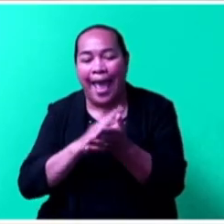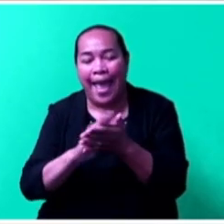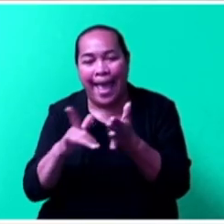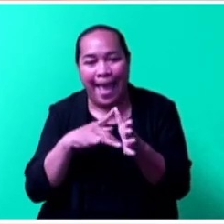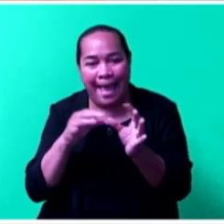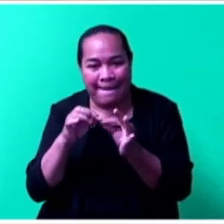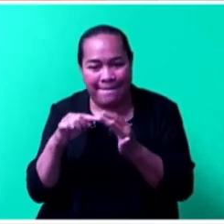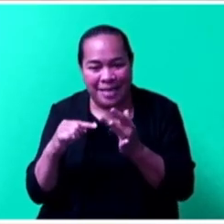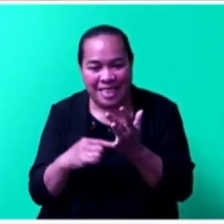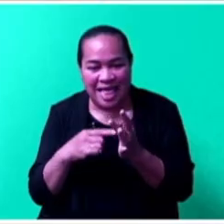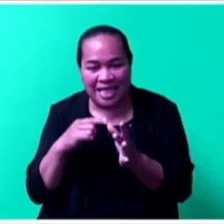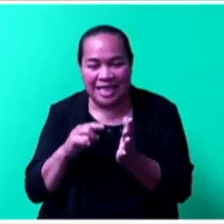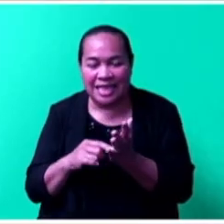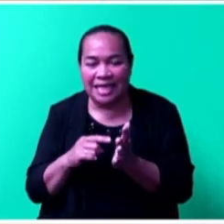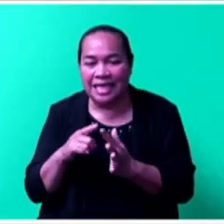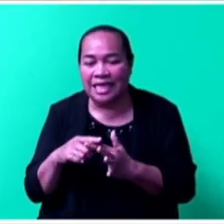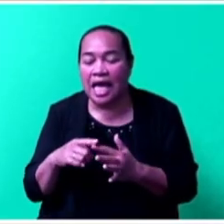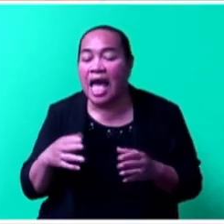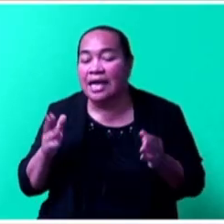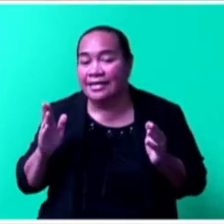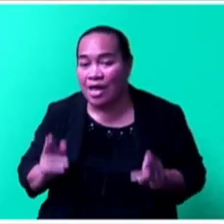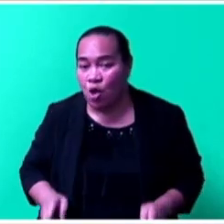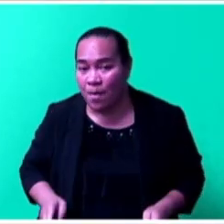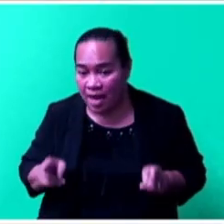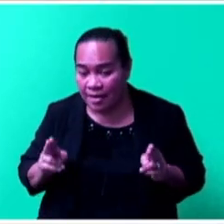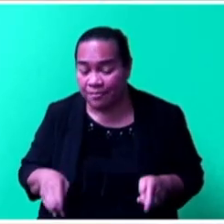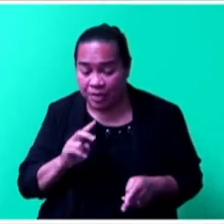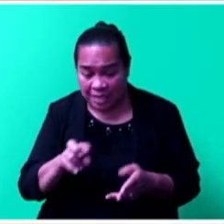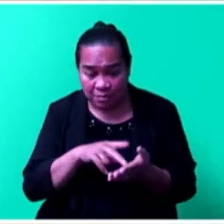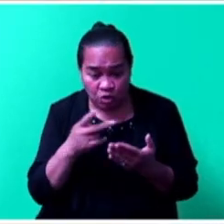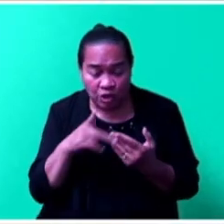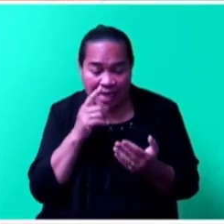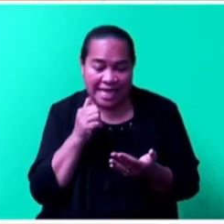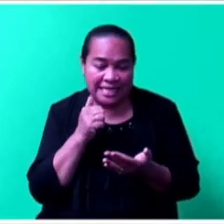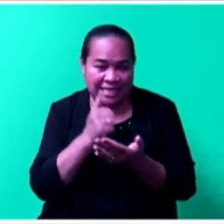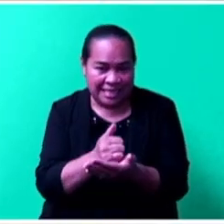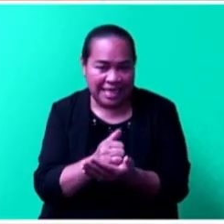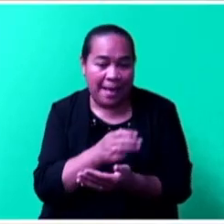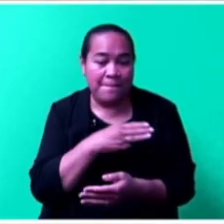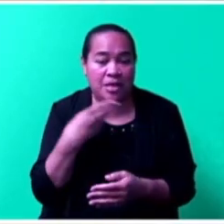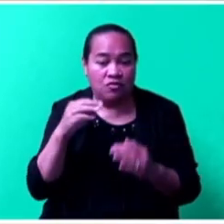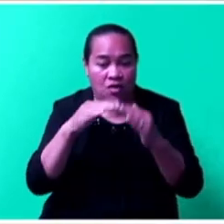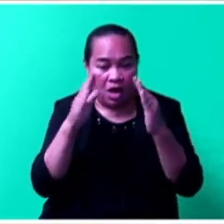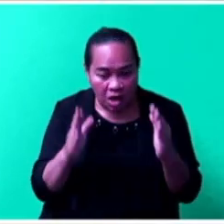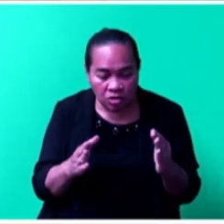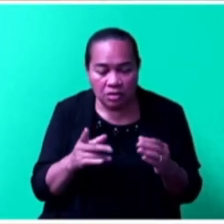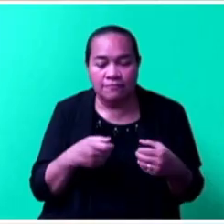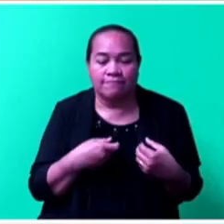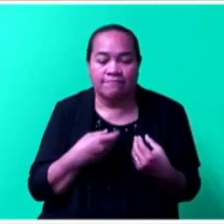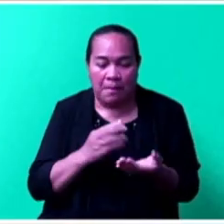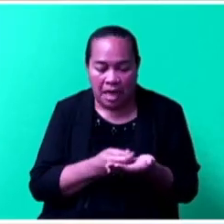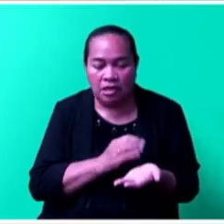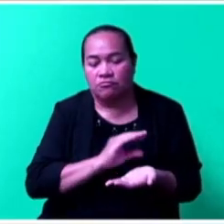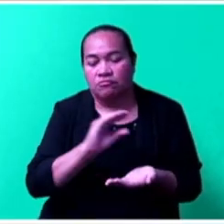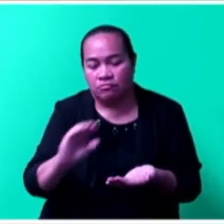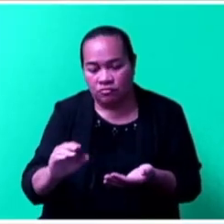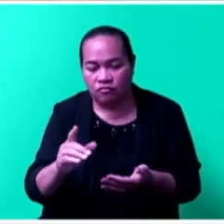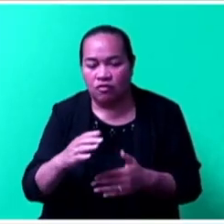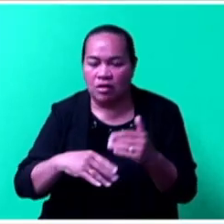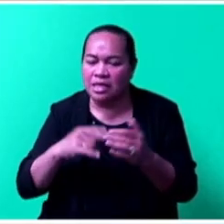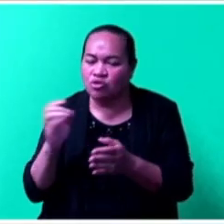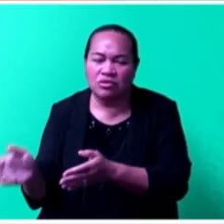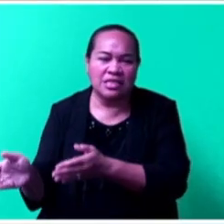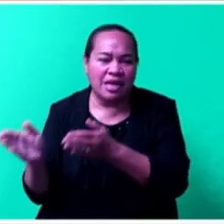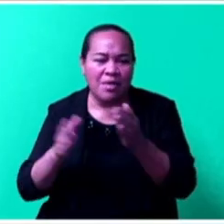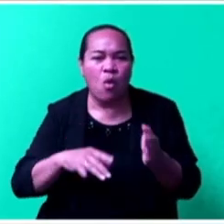Humanity. These projects, Mr. Speaker, sir, will assist the Ministry of Housing to deliver civil works for the relocation and resettlement